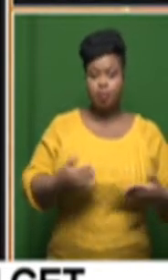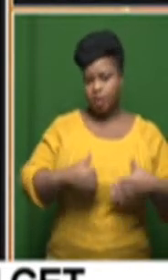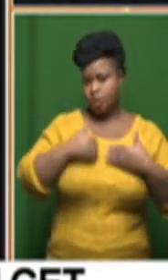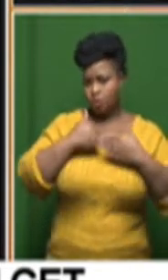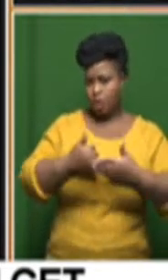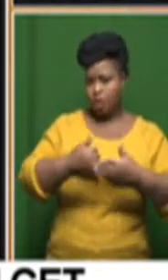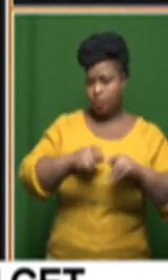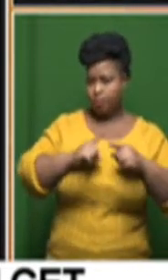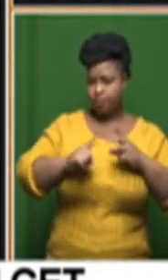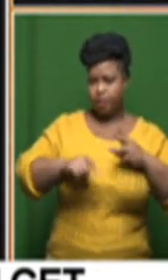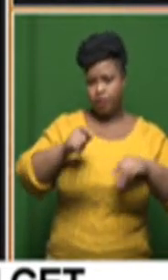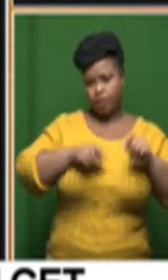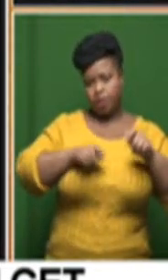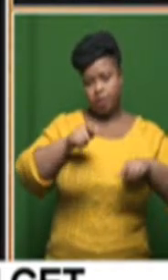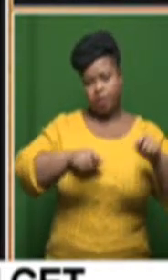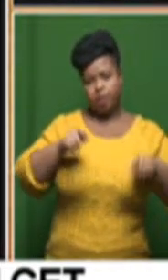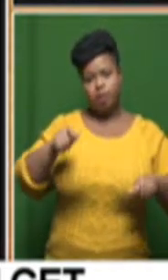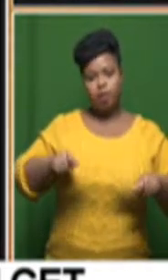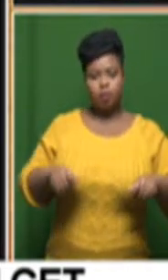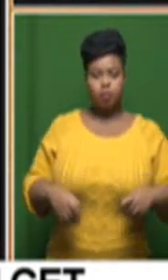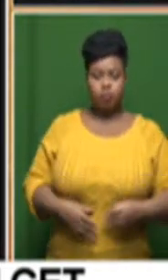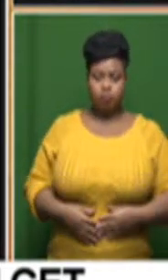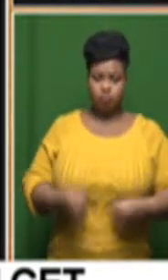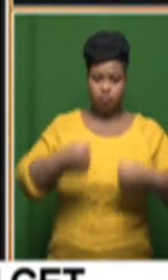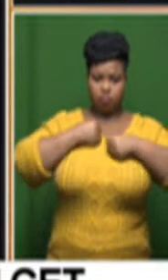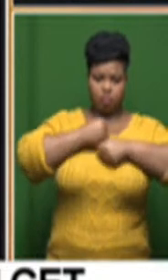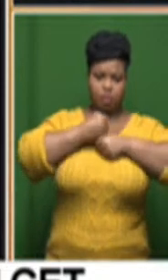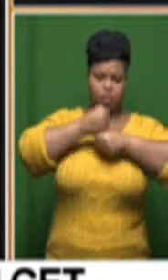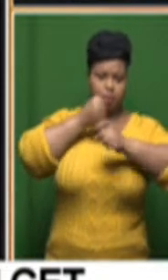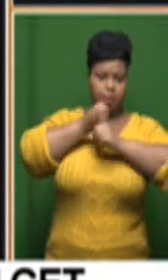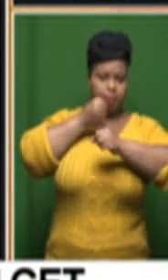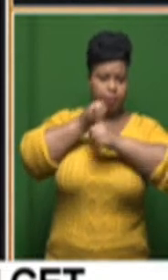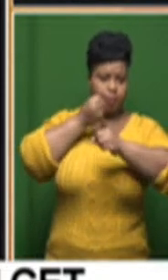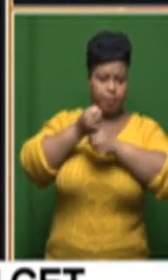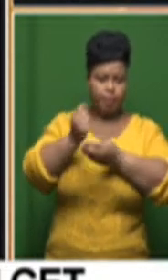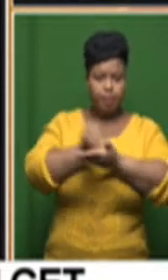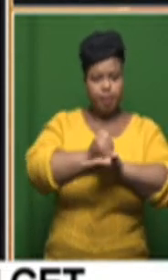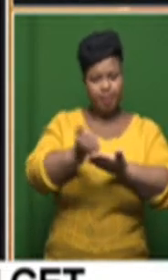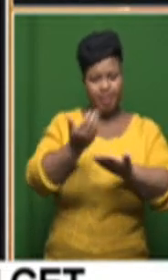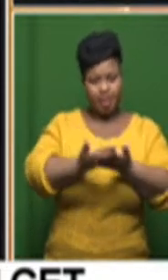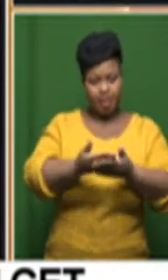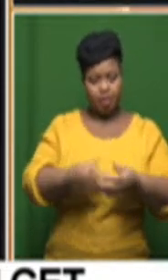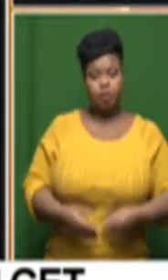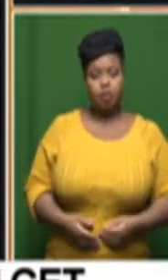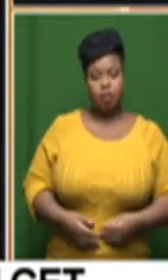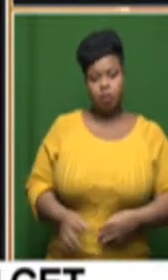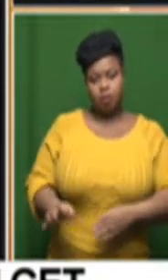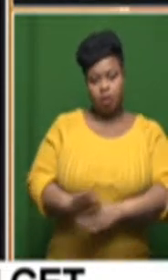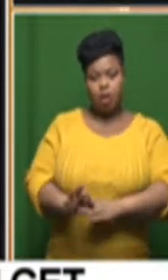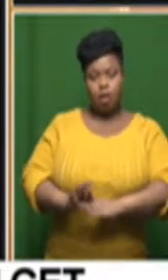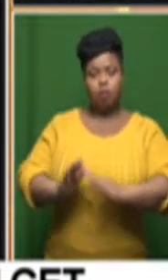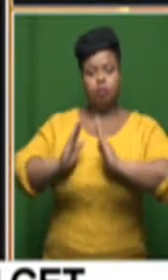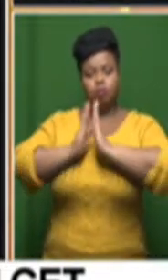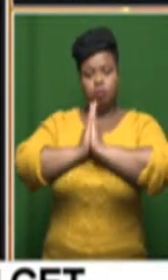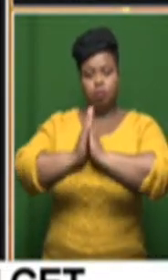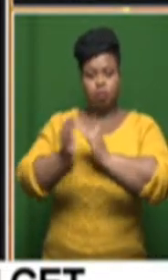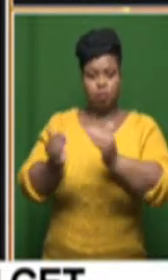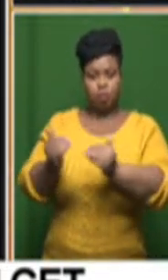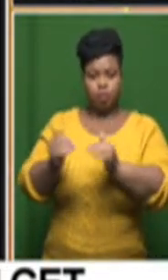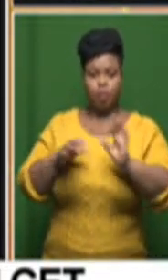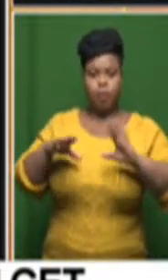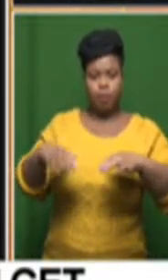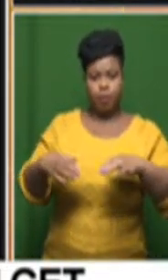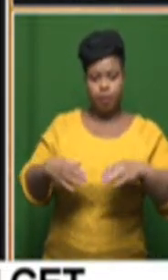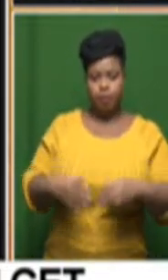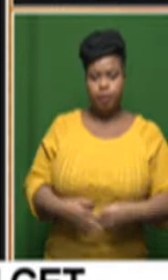the people to register. And then organized church management clusters,